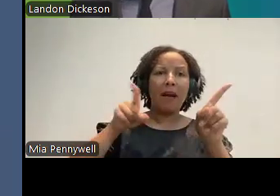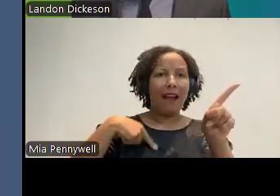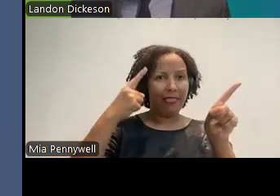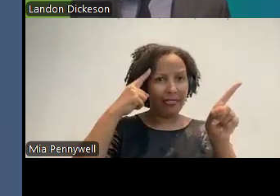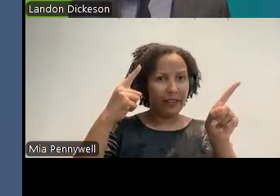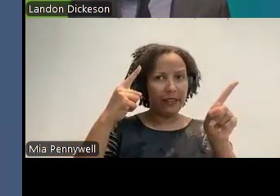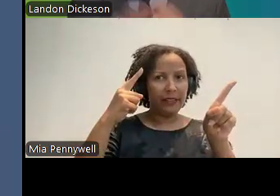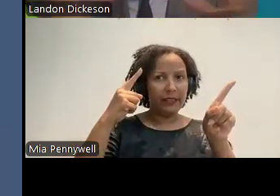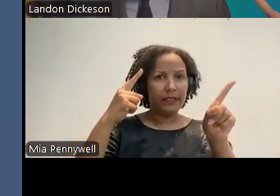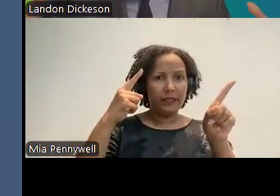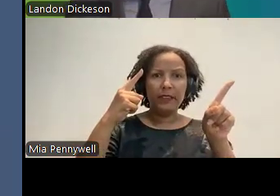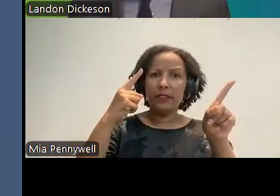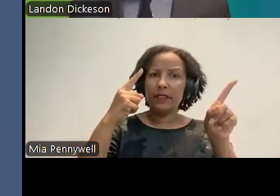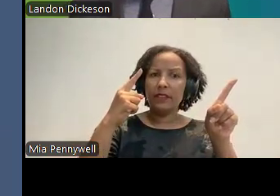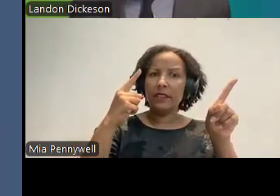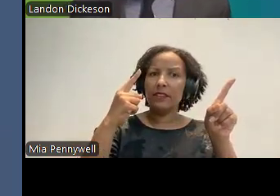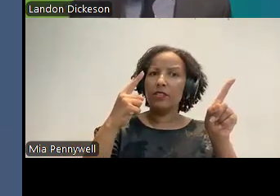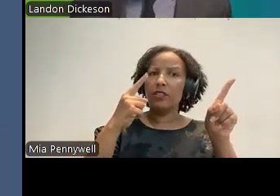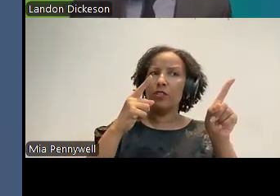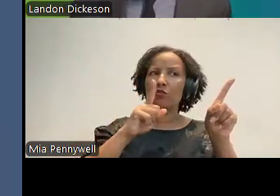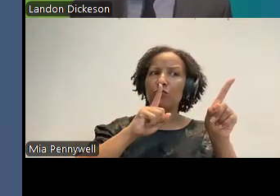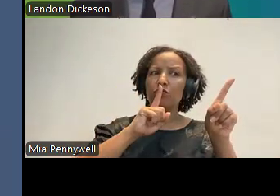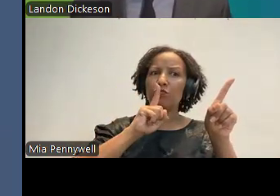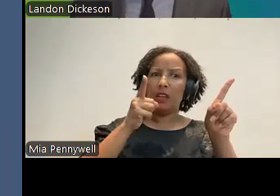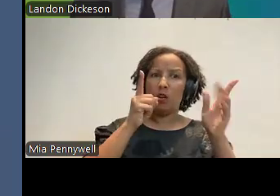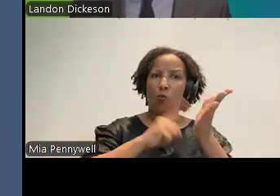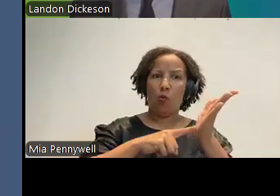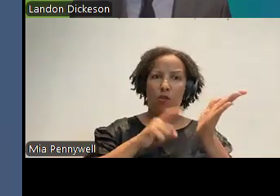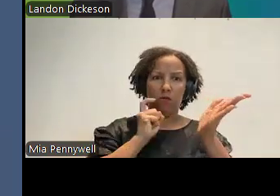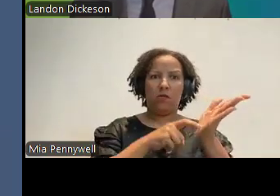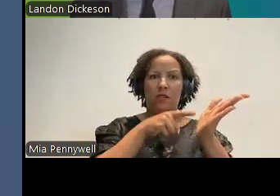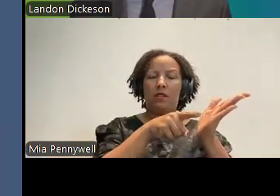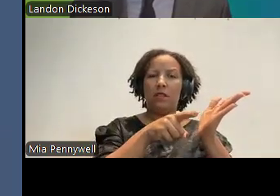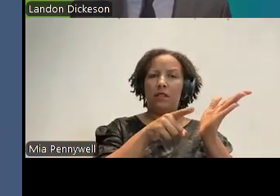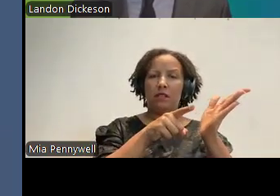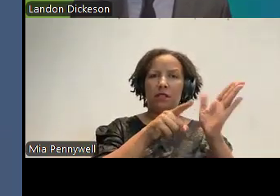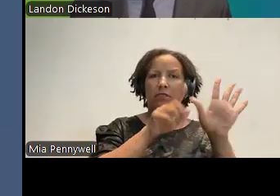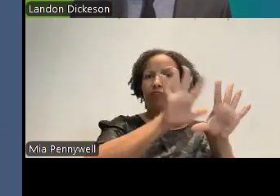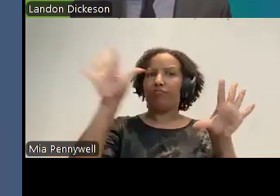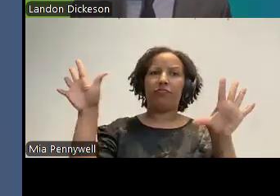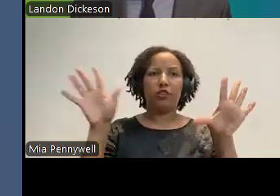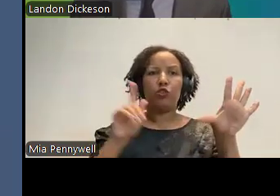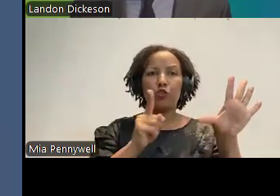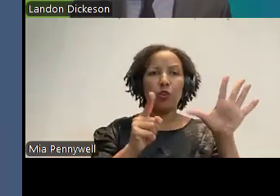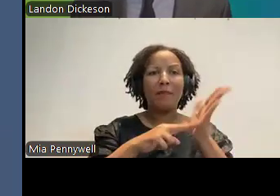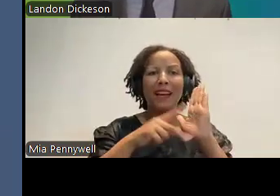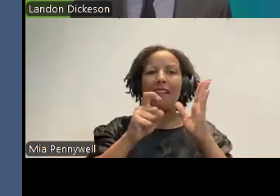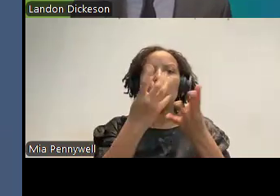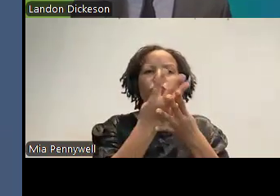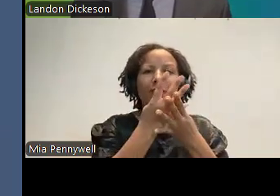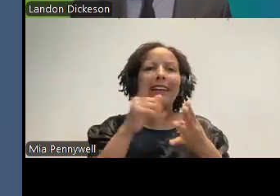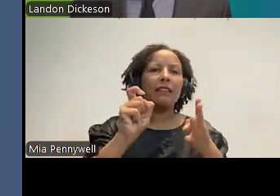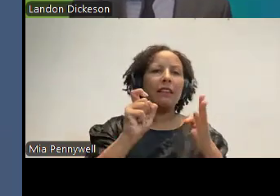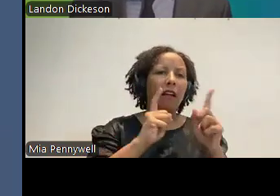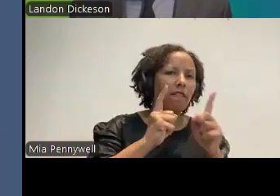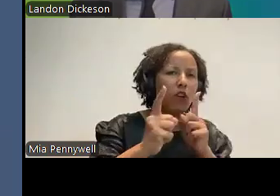many boards, many, many pages. And so the more we can screen, the more we can interview these individuals, regardless of